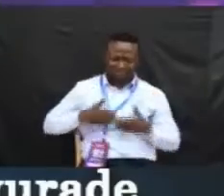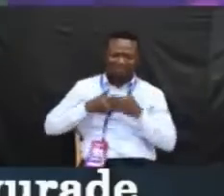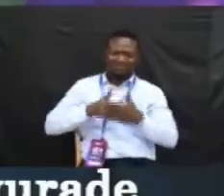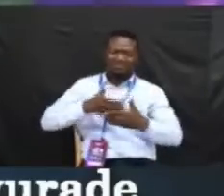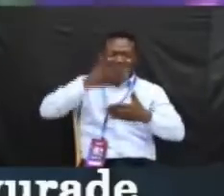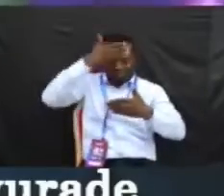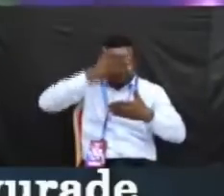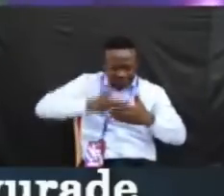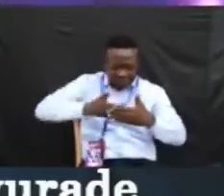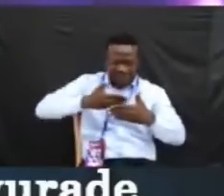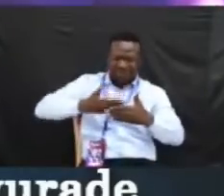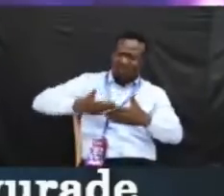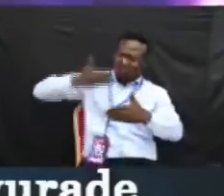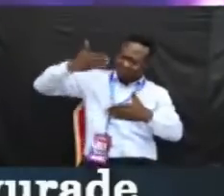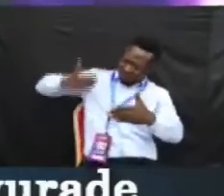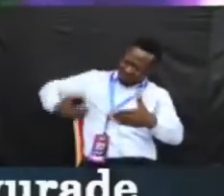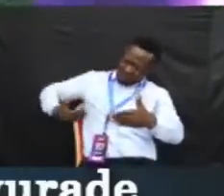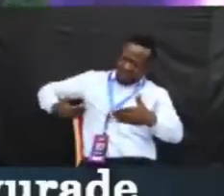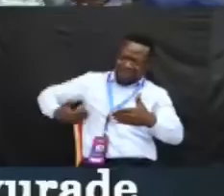will give you